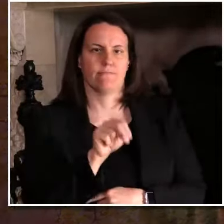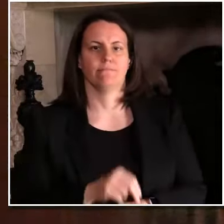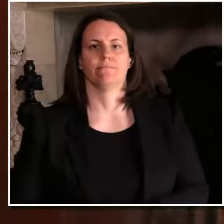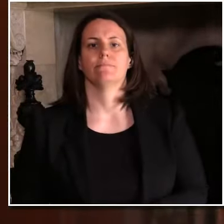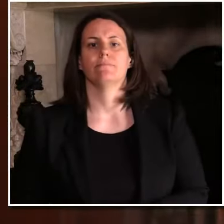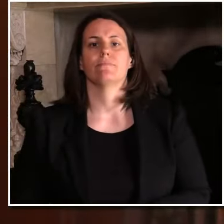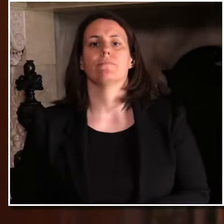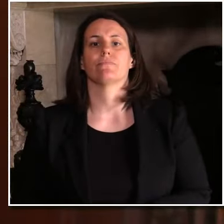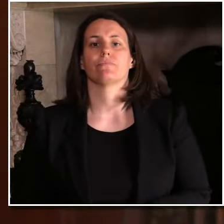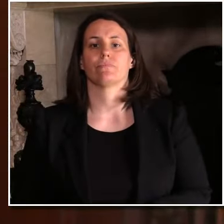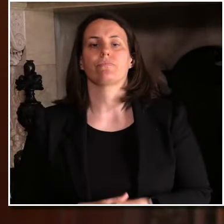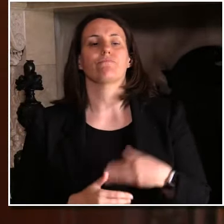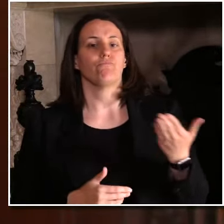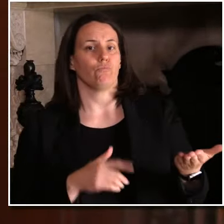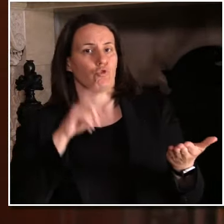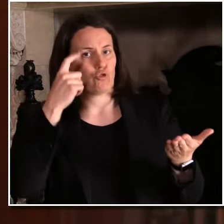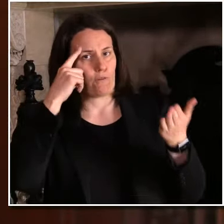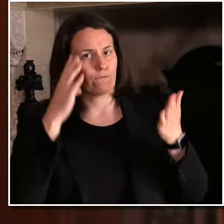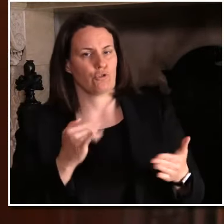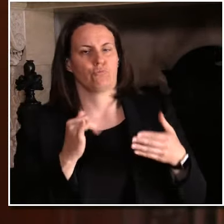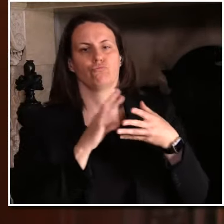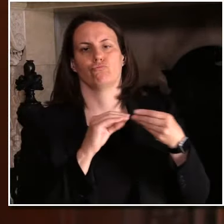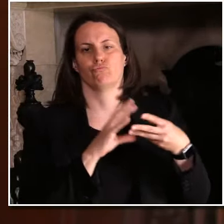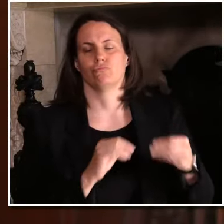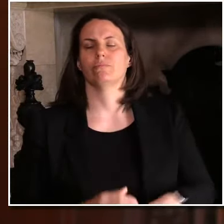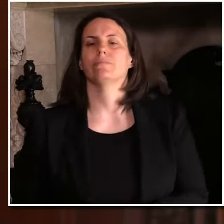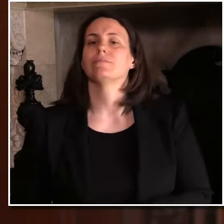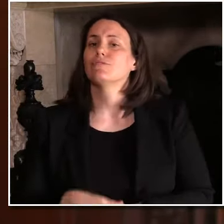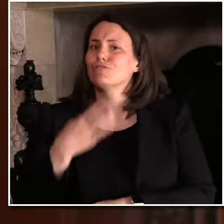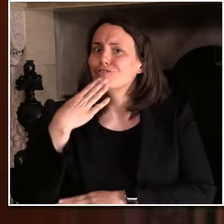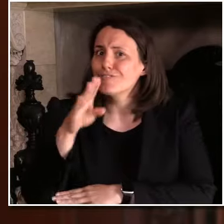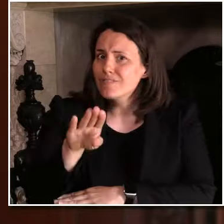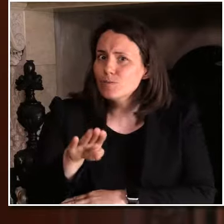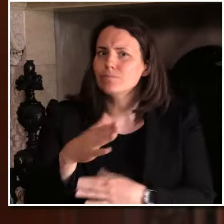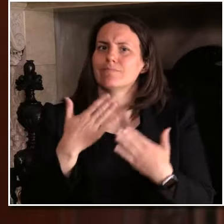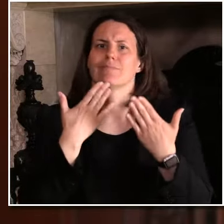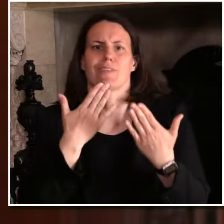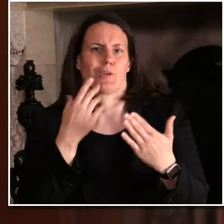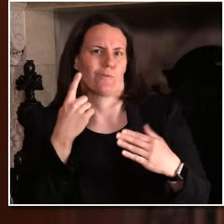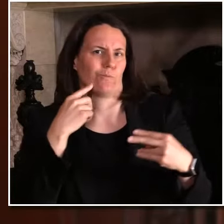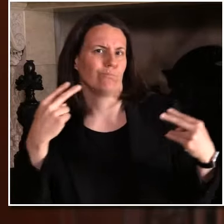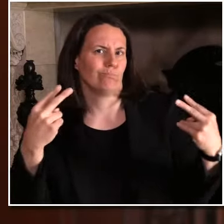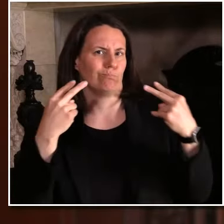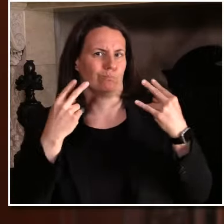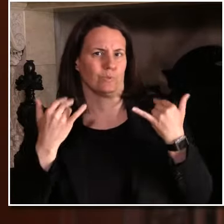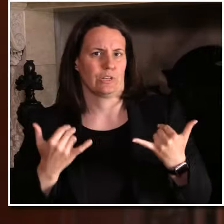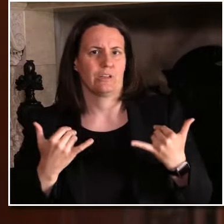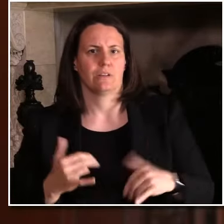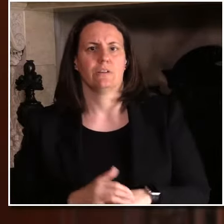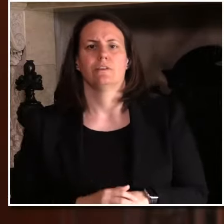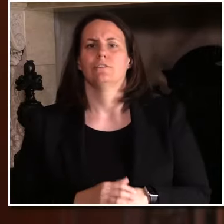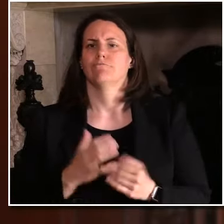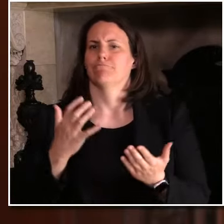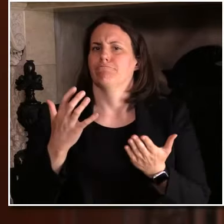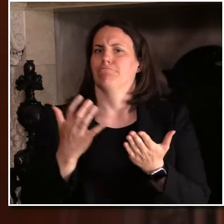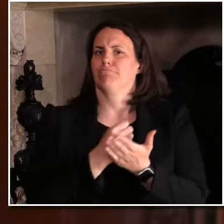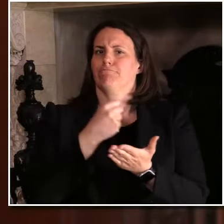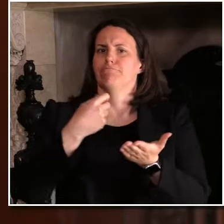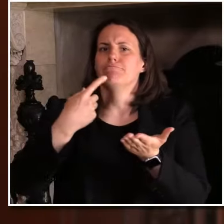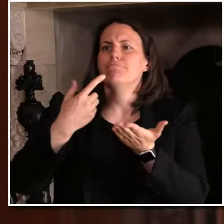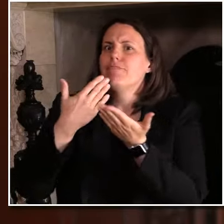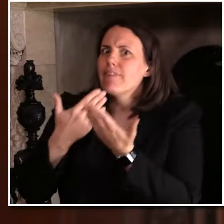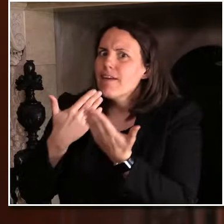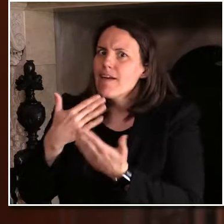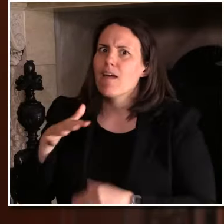Governor Tony Evers. Good afternoon, everybody, and thank you for joining us. Today, I want to take a moment to thank you for help keeping